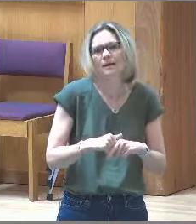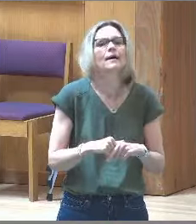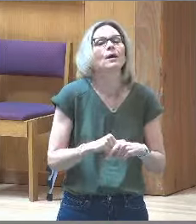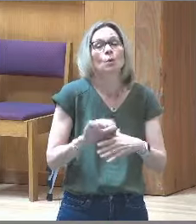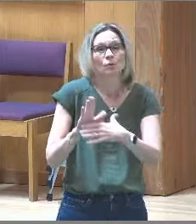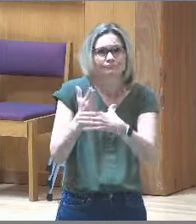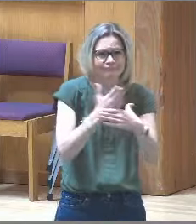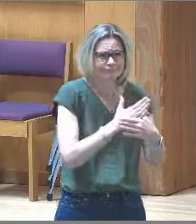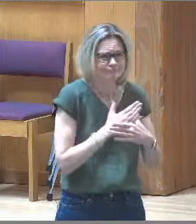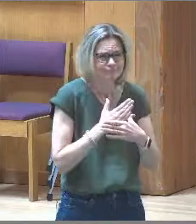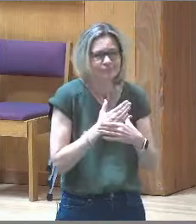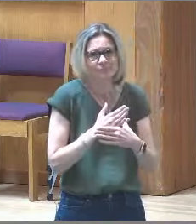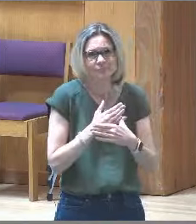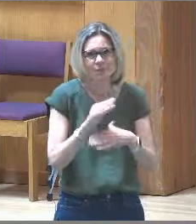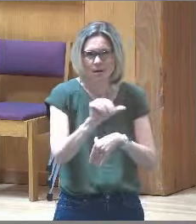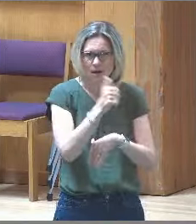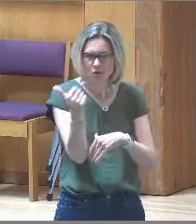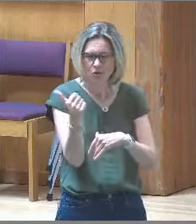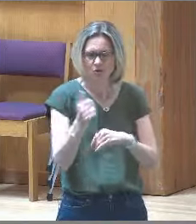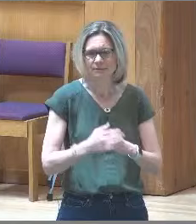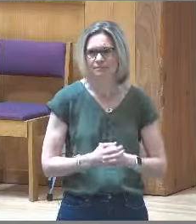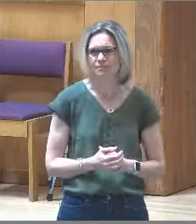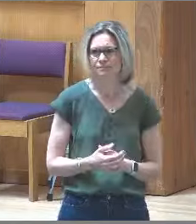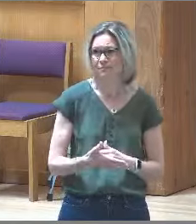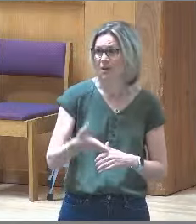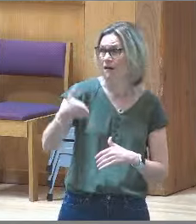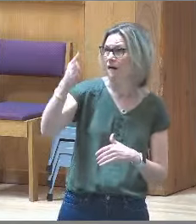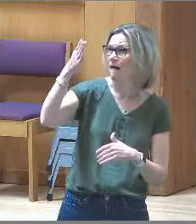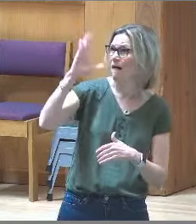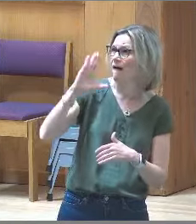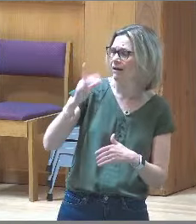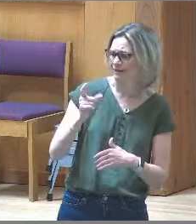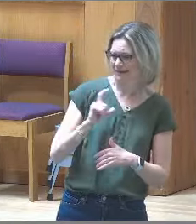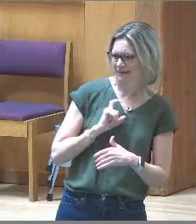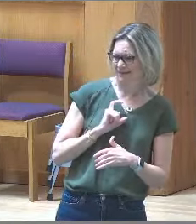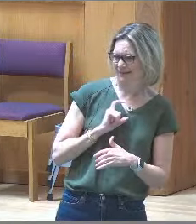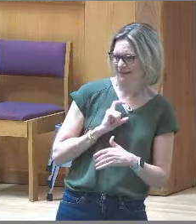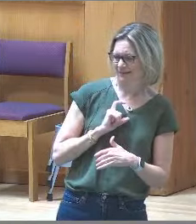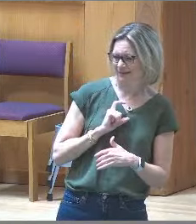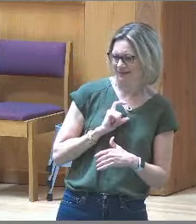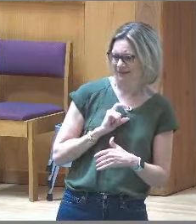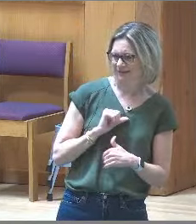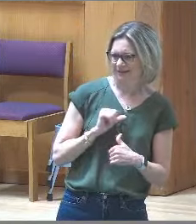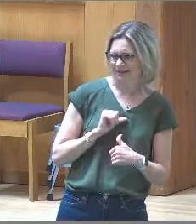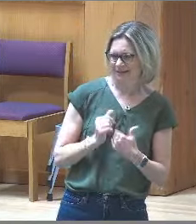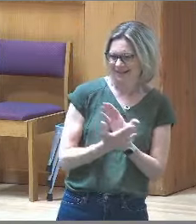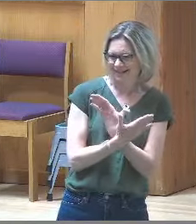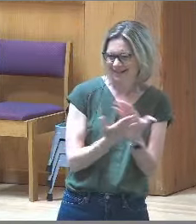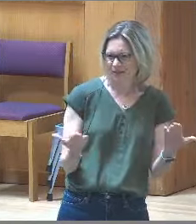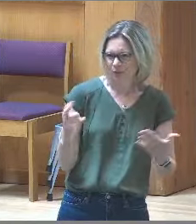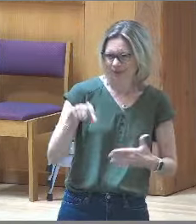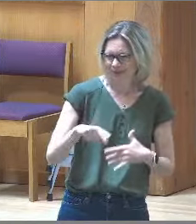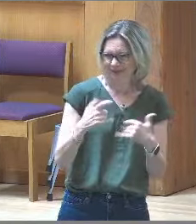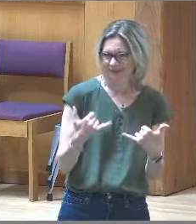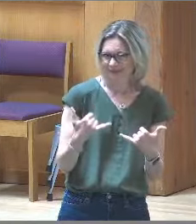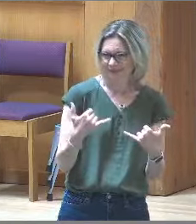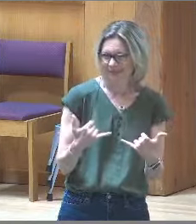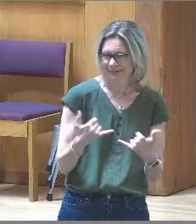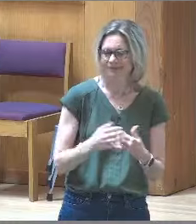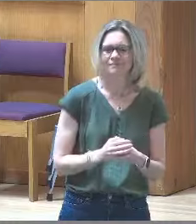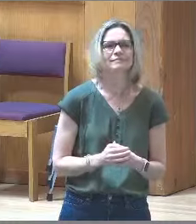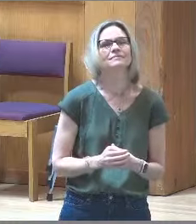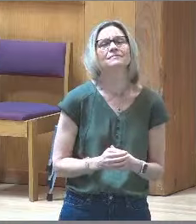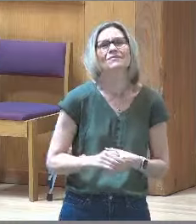share it with others. So God, Jesus says, give us our daily bread. The next thing that Jesus says, forgive